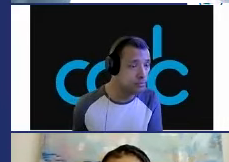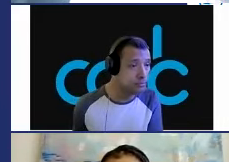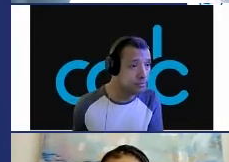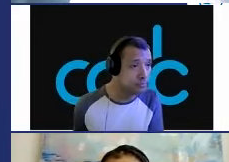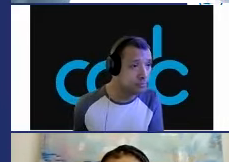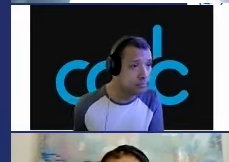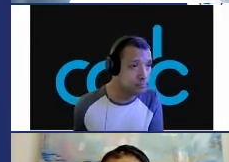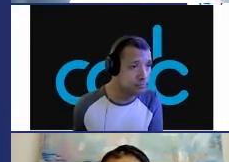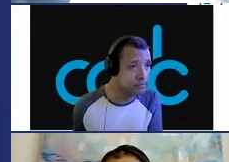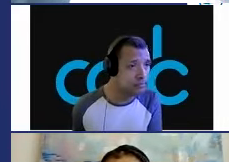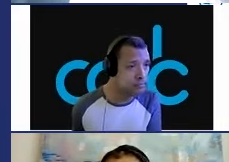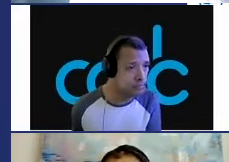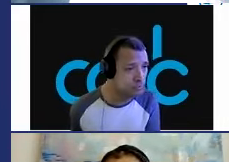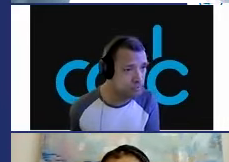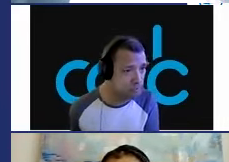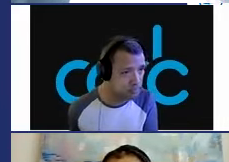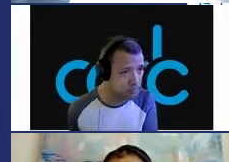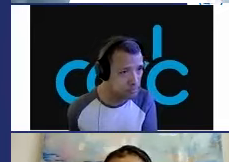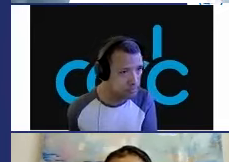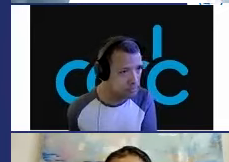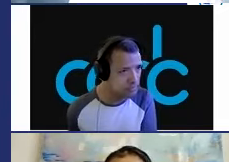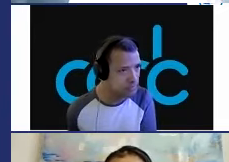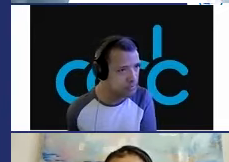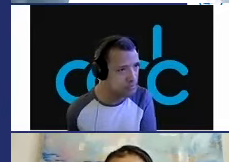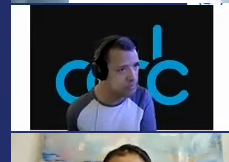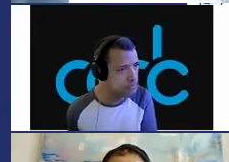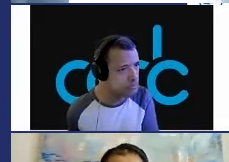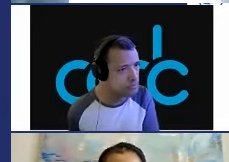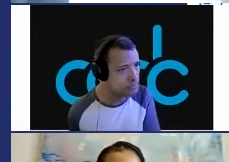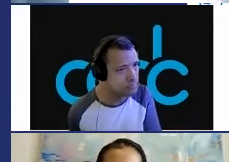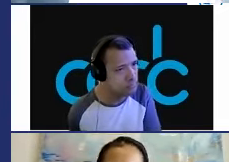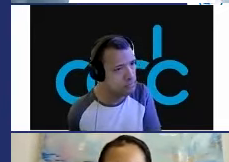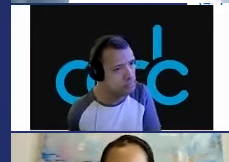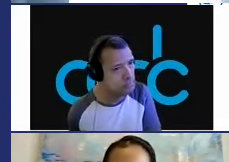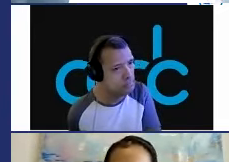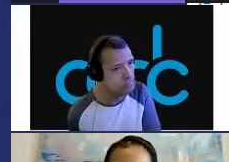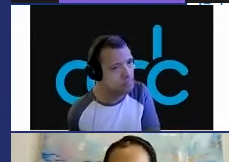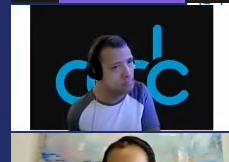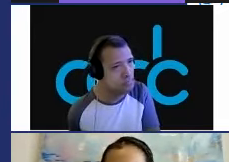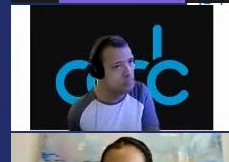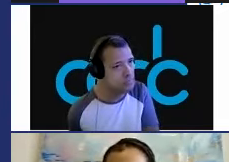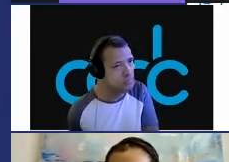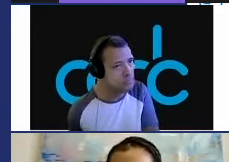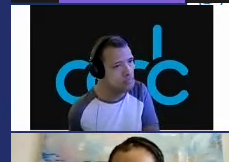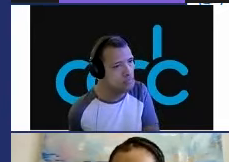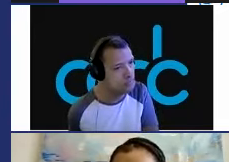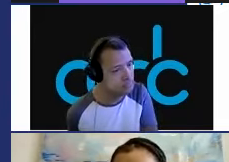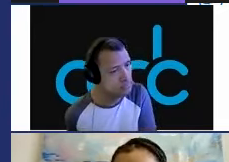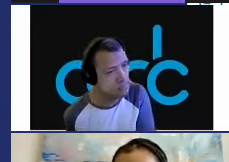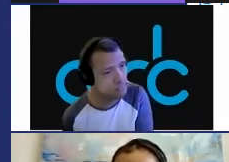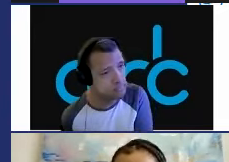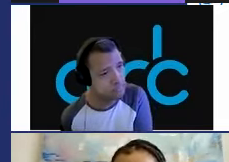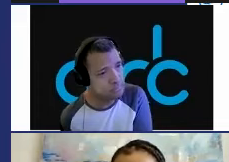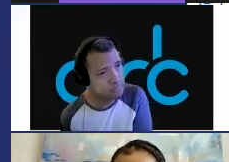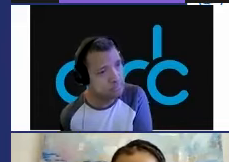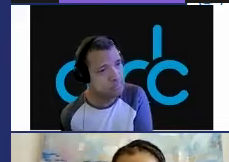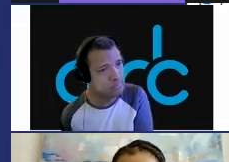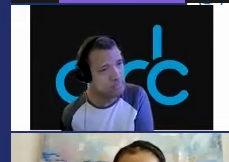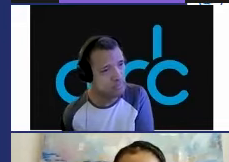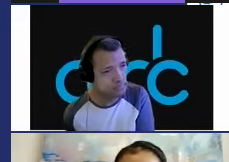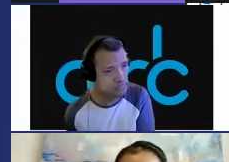potential solutions and community investments. So in terms of priority populations to focus on, we talked about